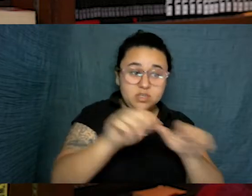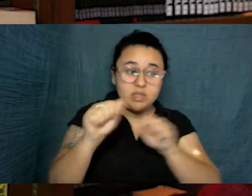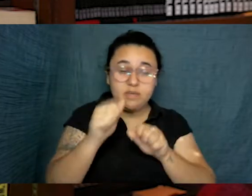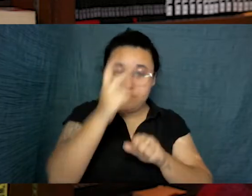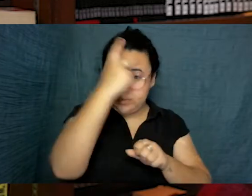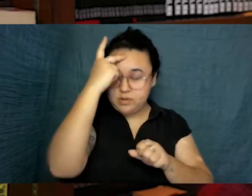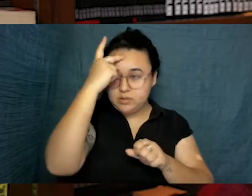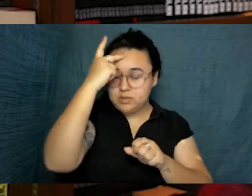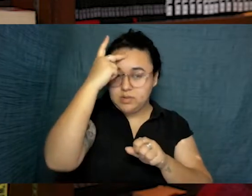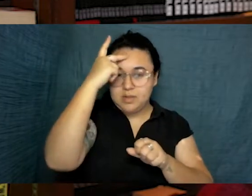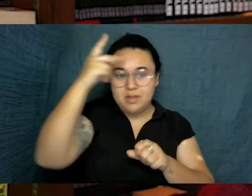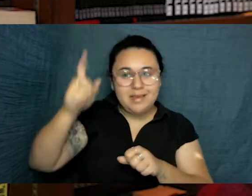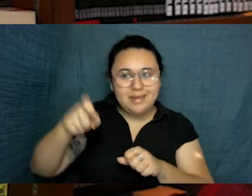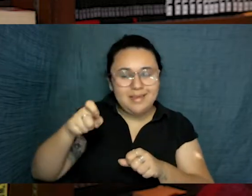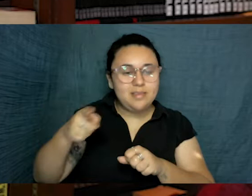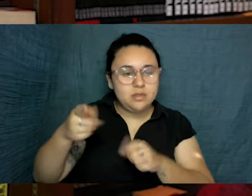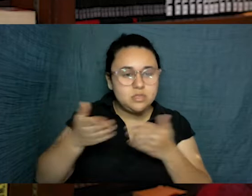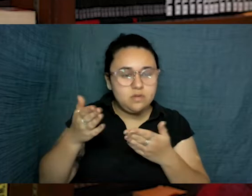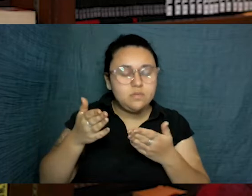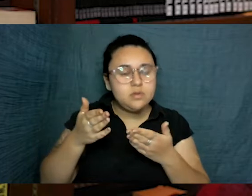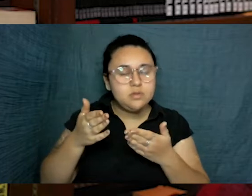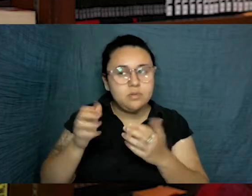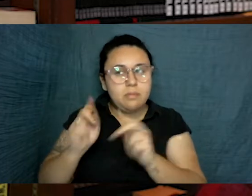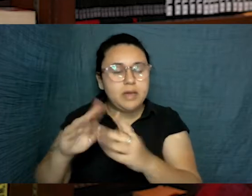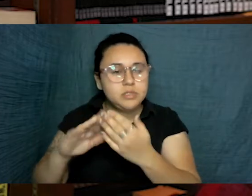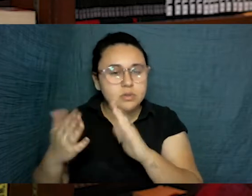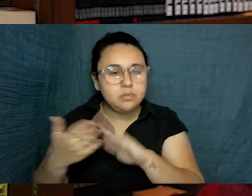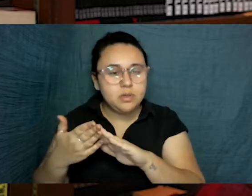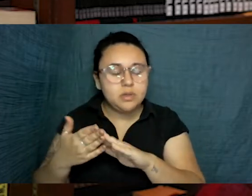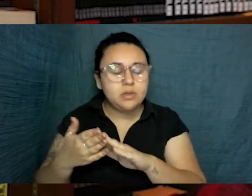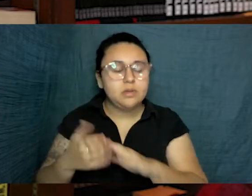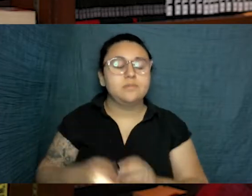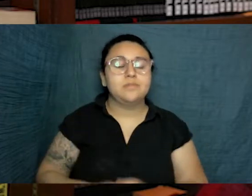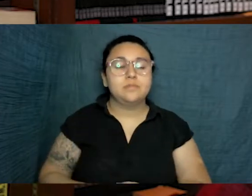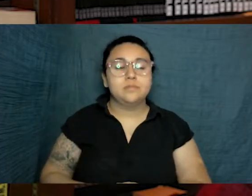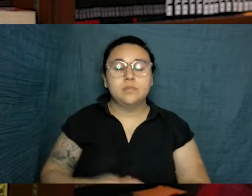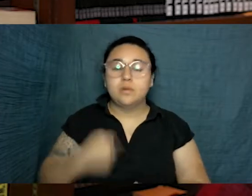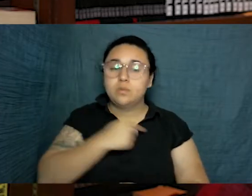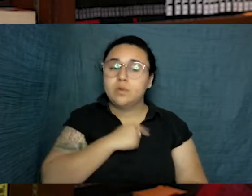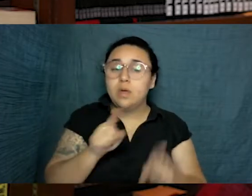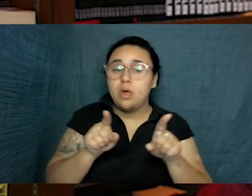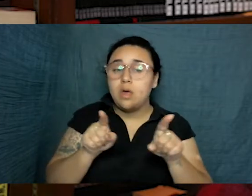need when they come home to their community. In addition to this, we also